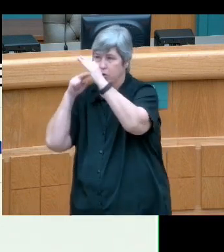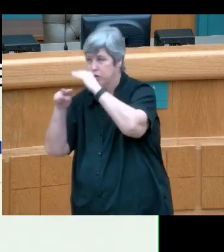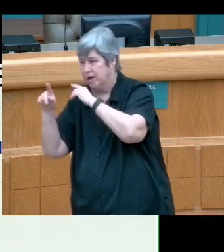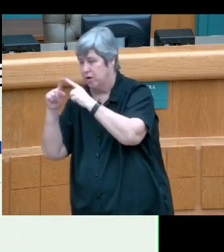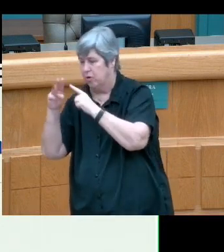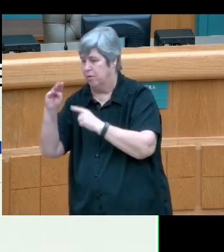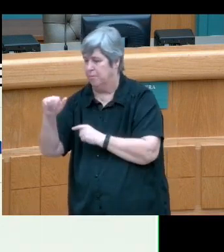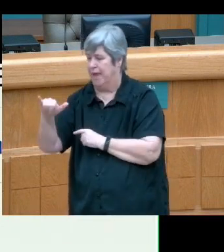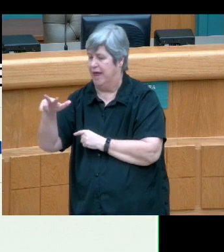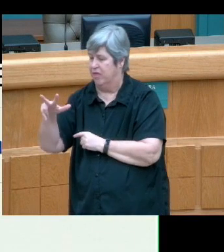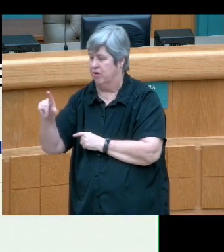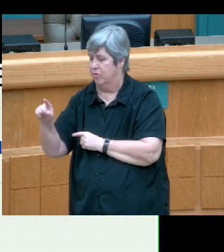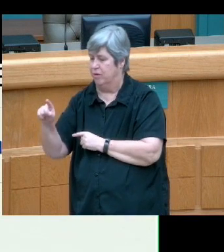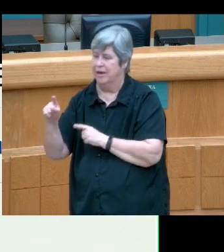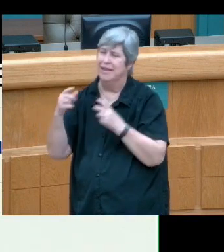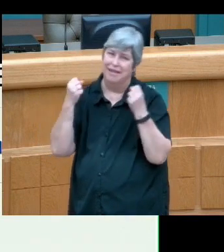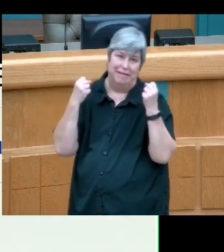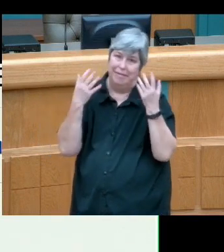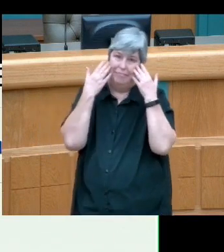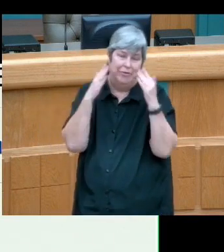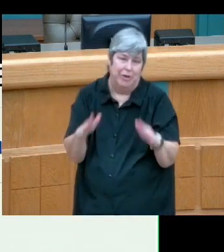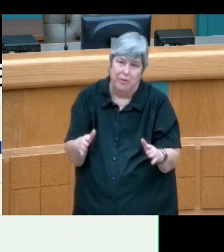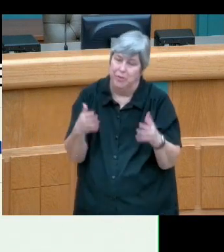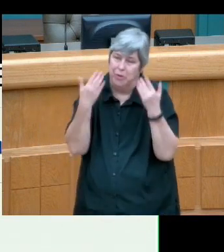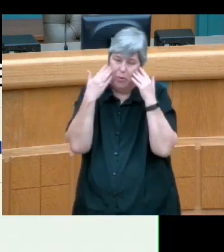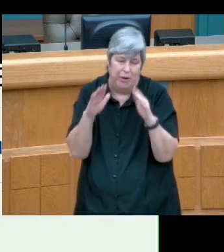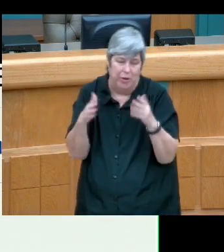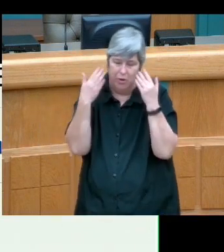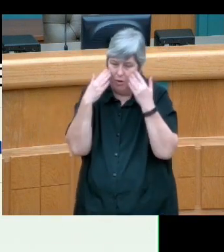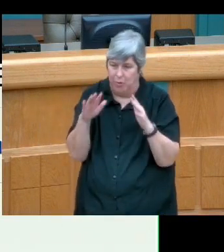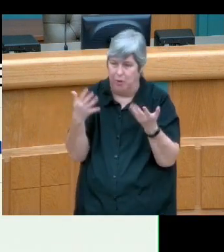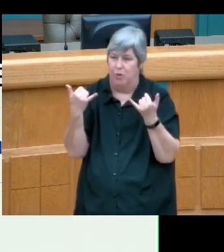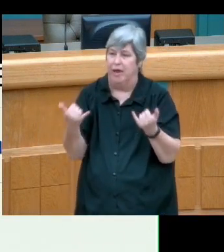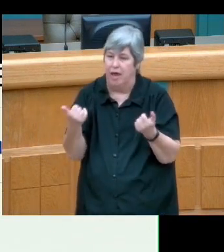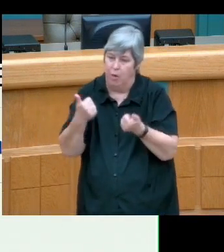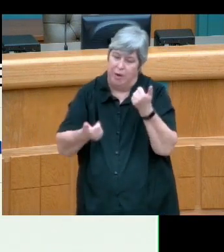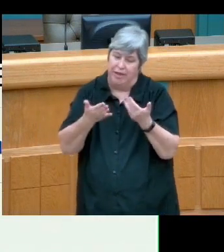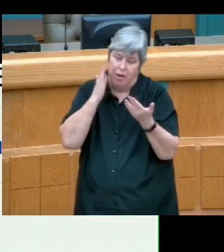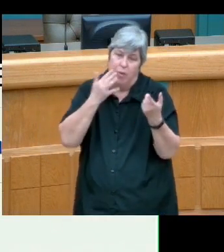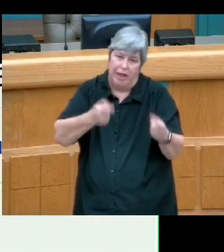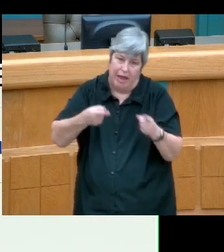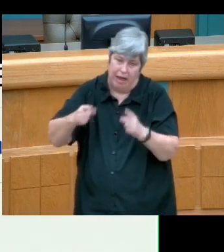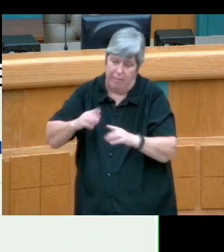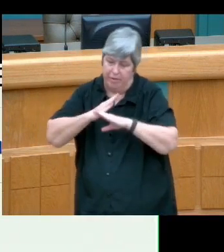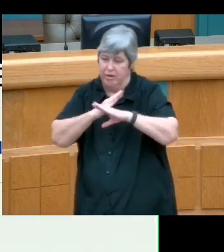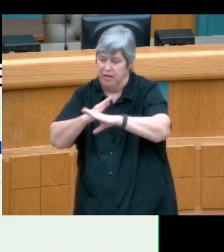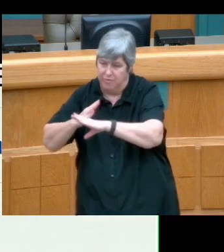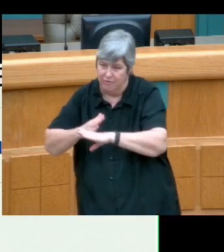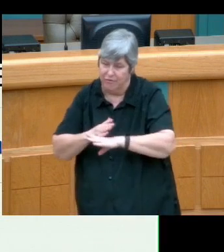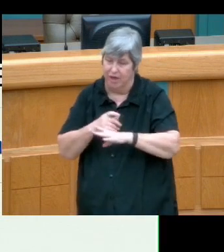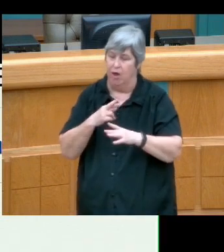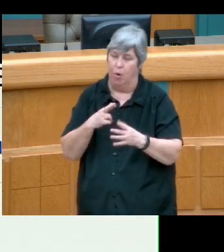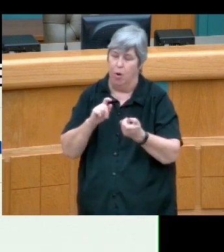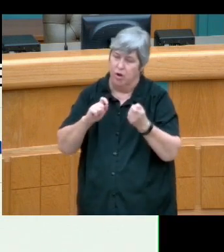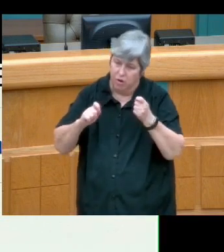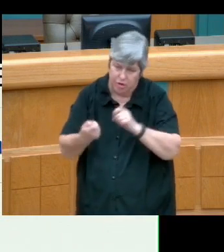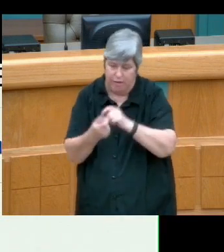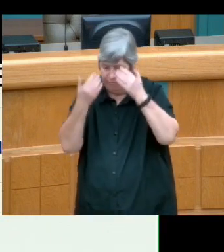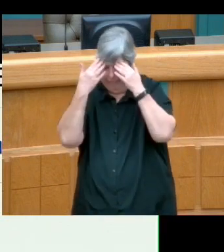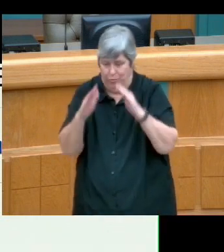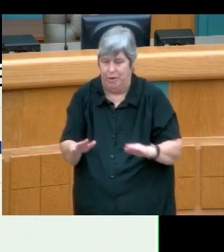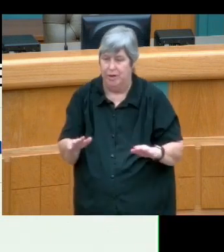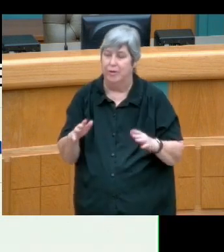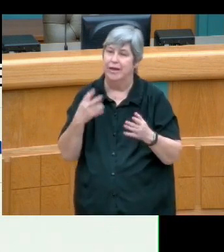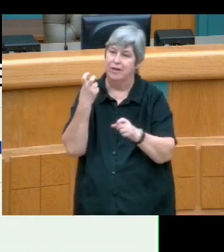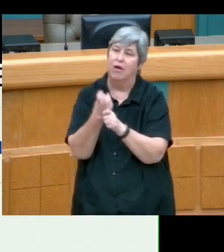31st because I think there's so much uncertainty now in what interventions are going to take place or be rolled back,